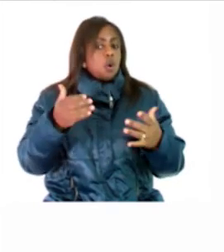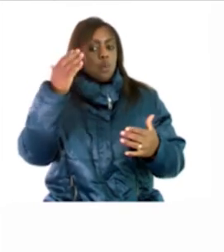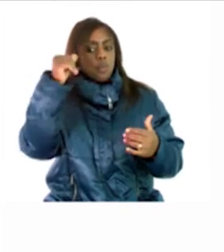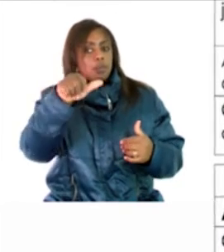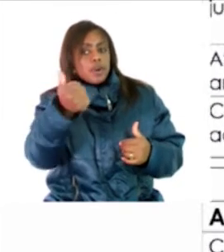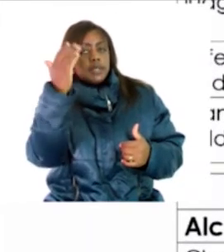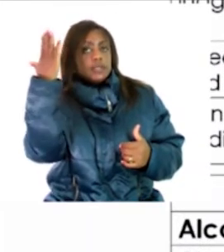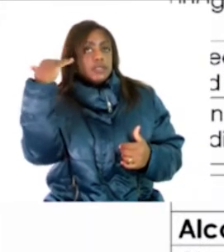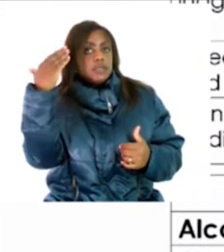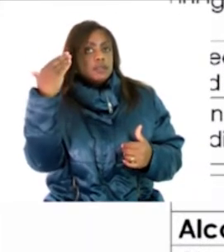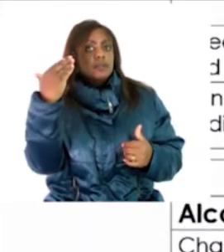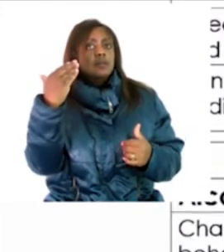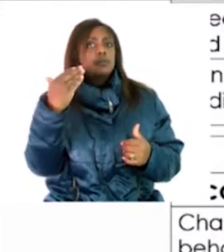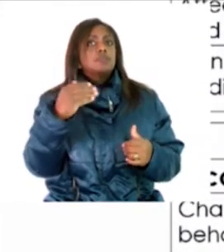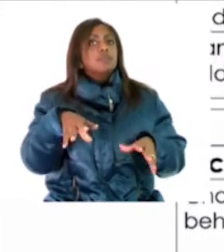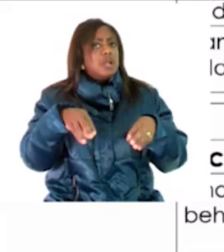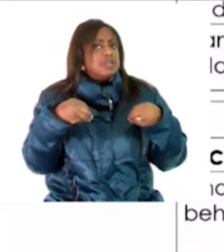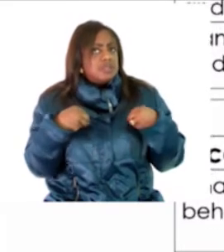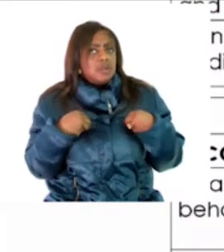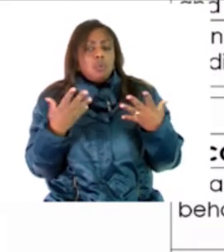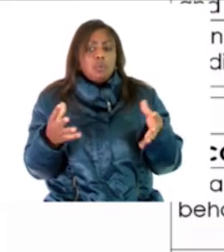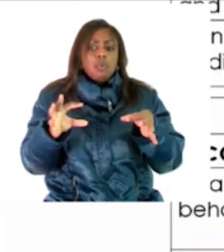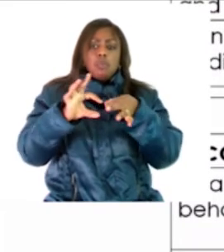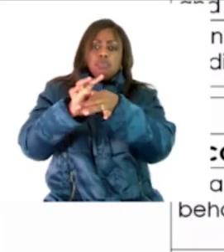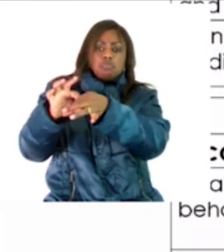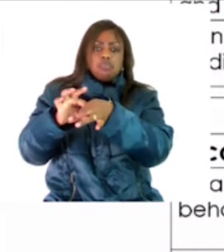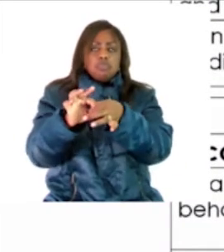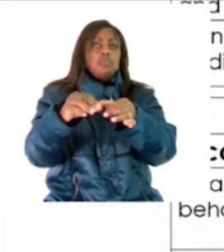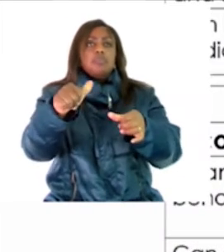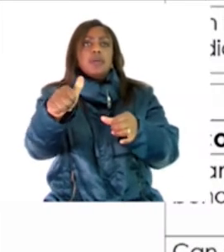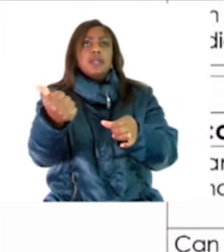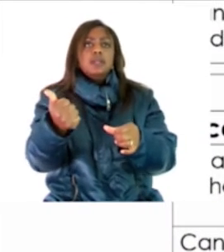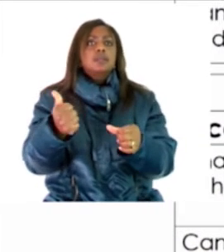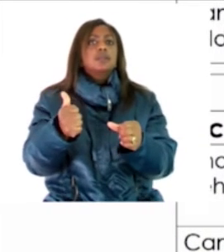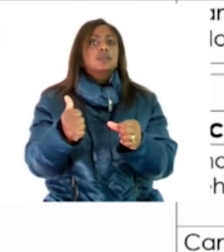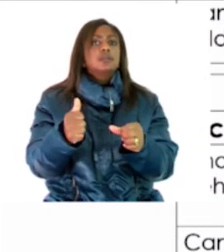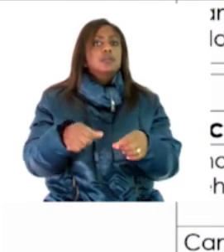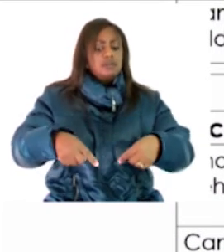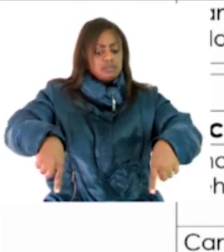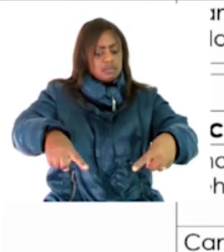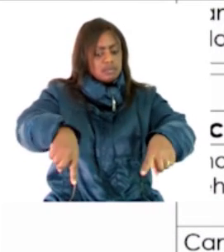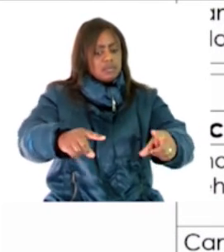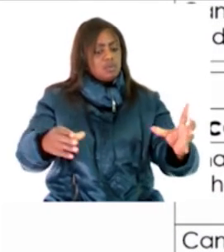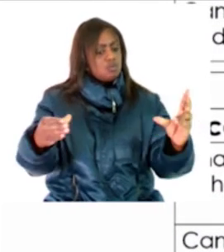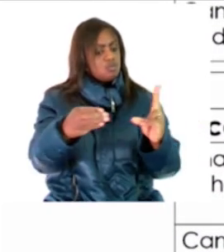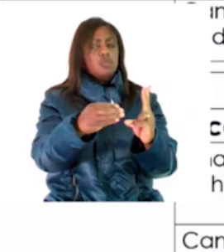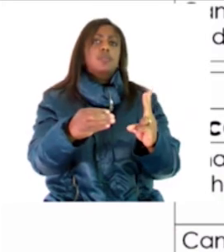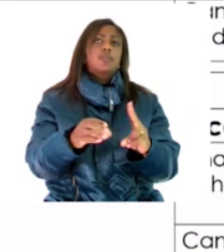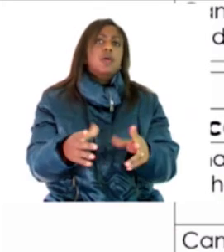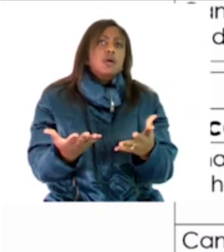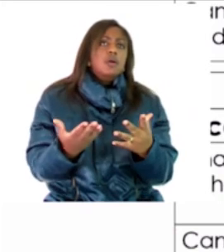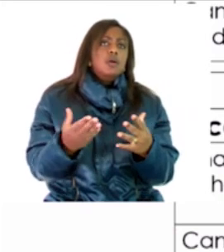and surrounding we interact and how do we live with our neighbors and the whole community. Let's start